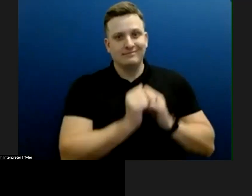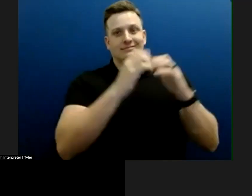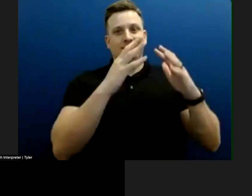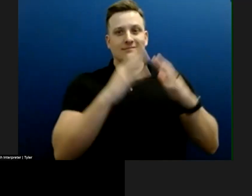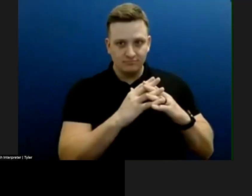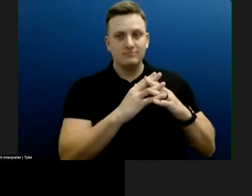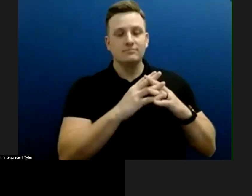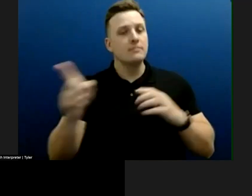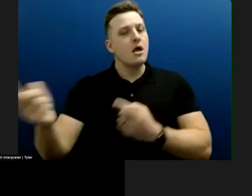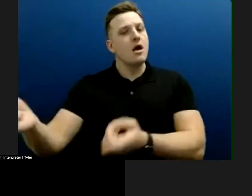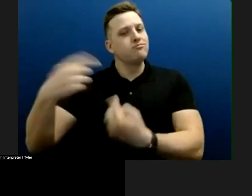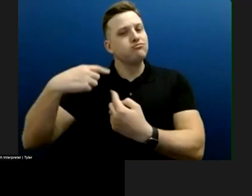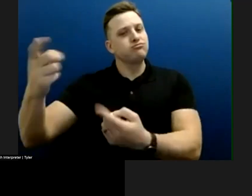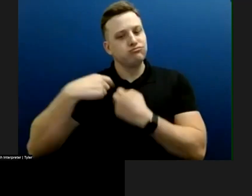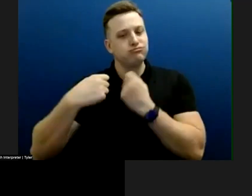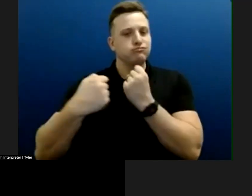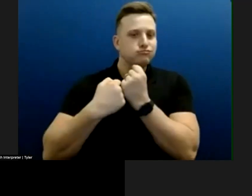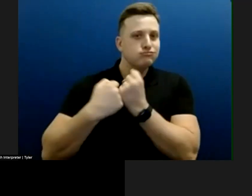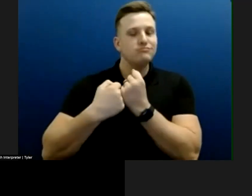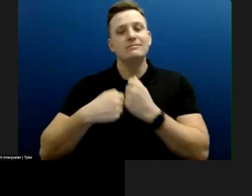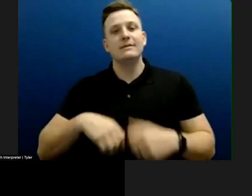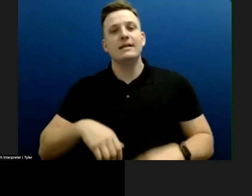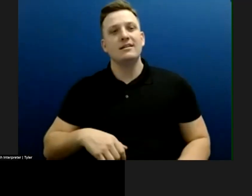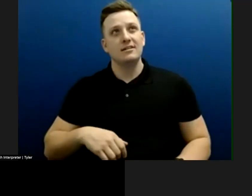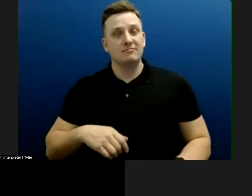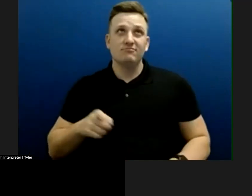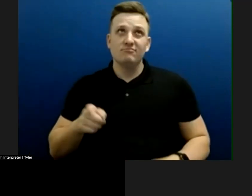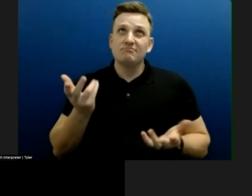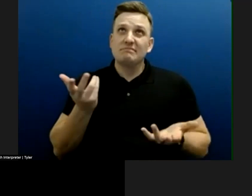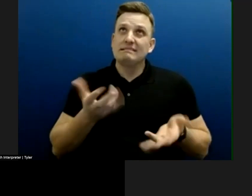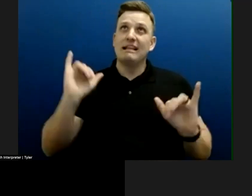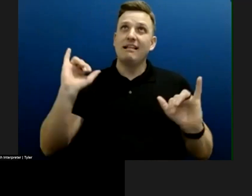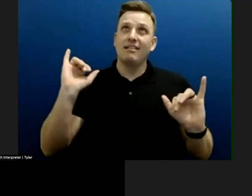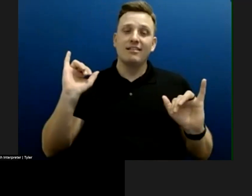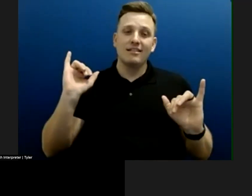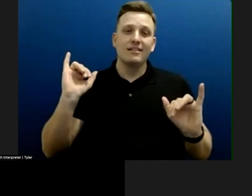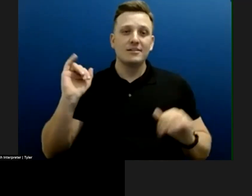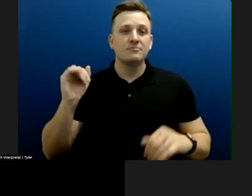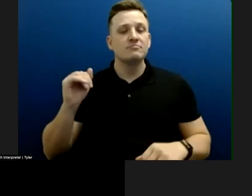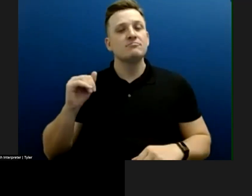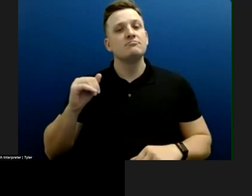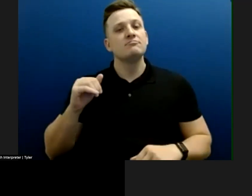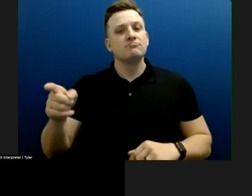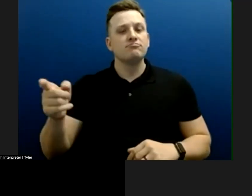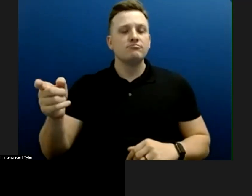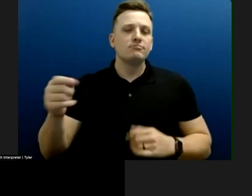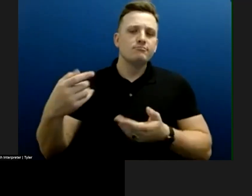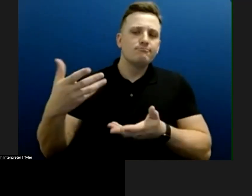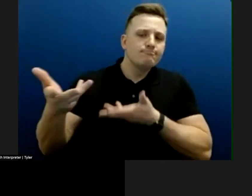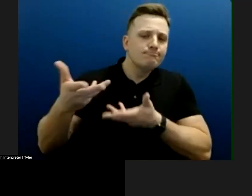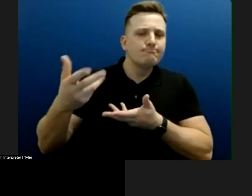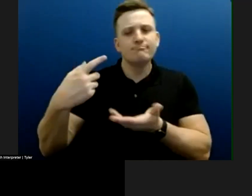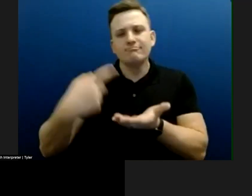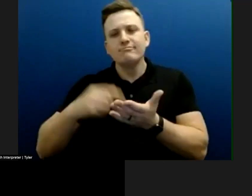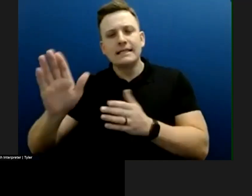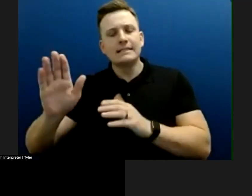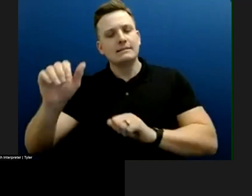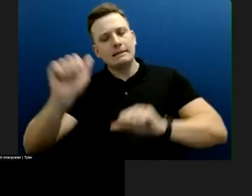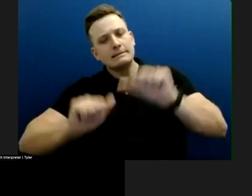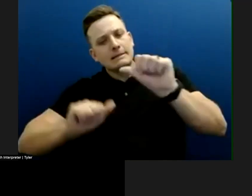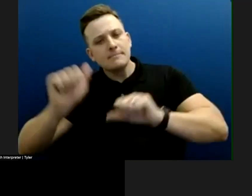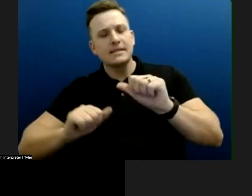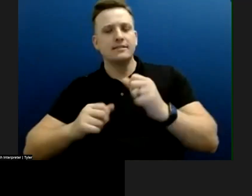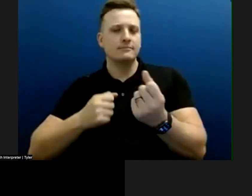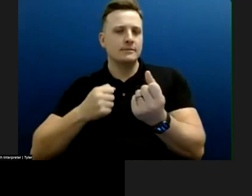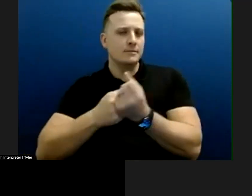in Scotland. And even today, our approaches to assessment and support planning are